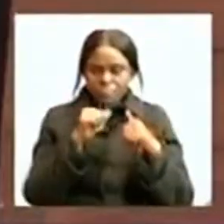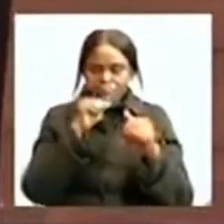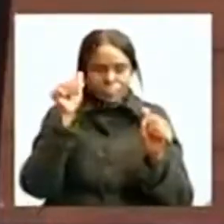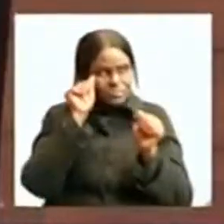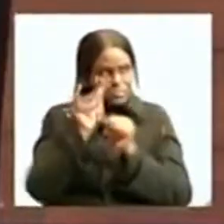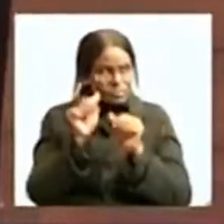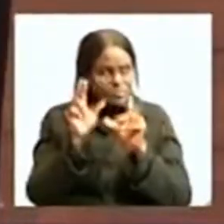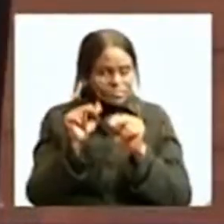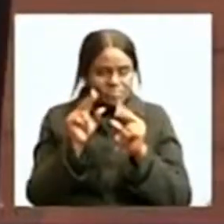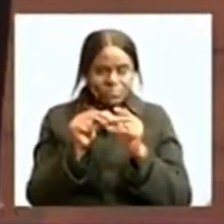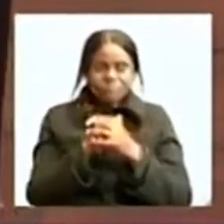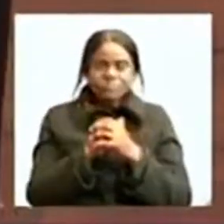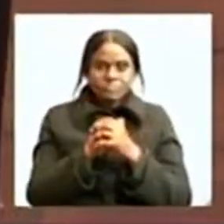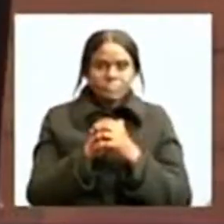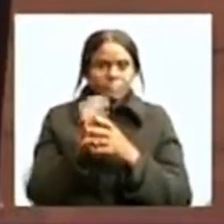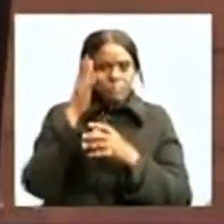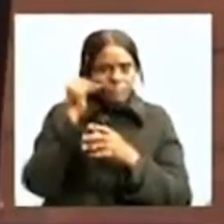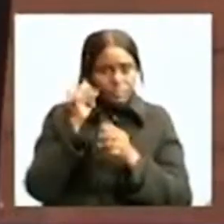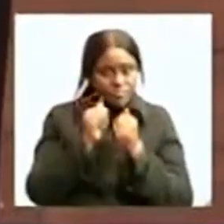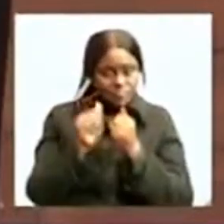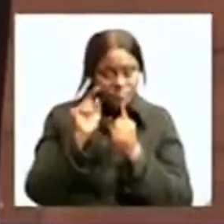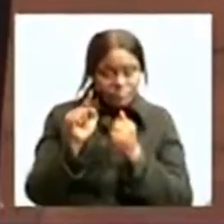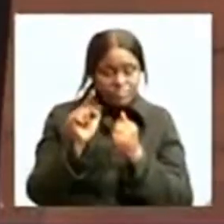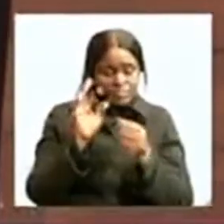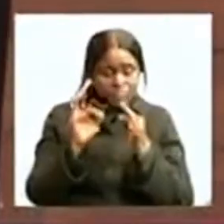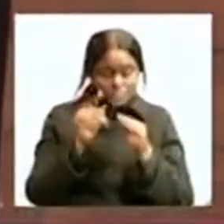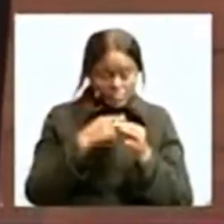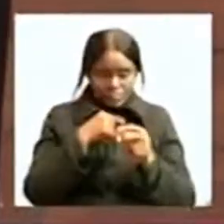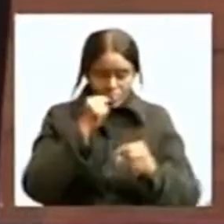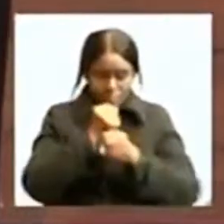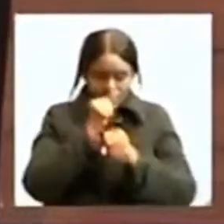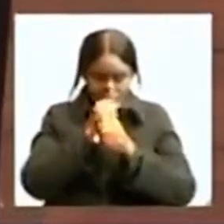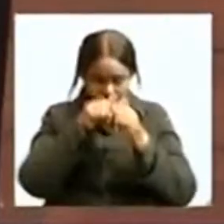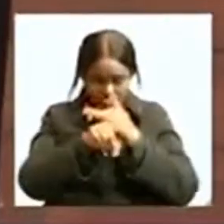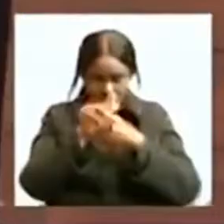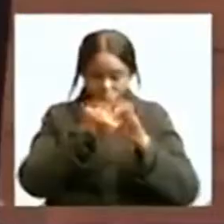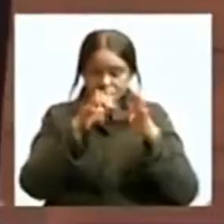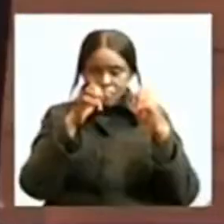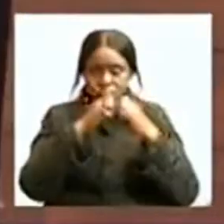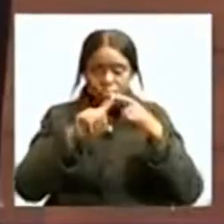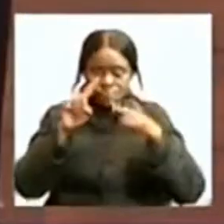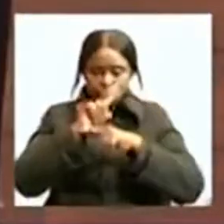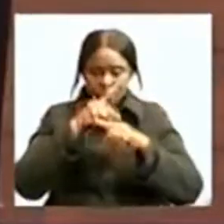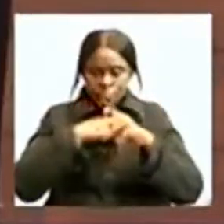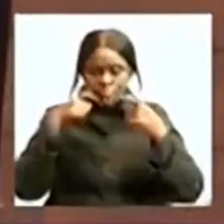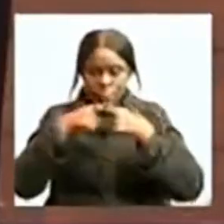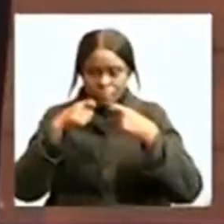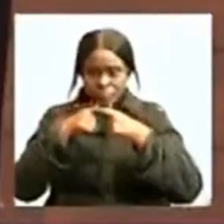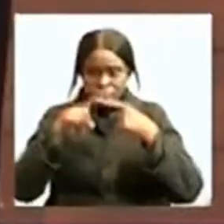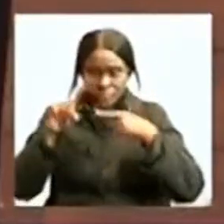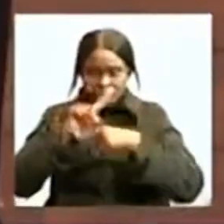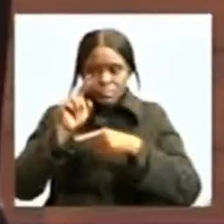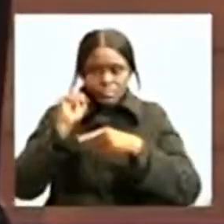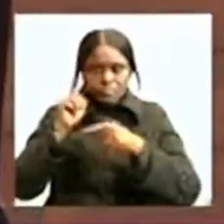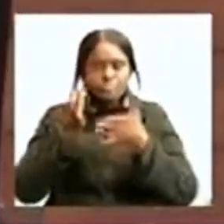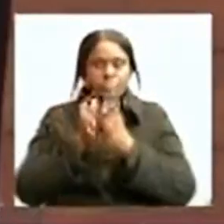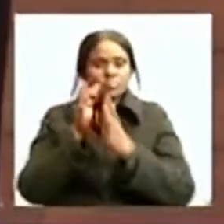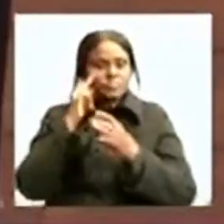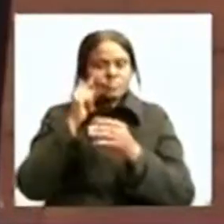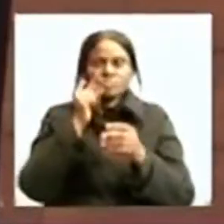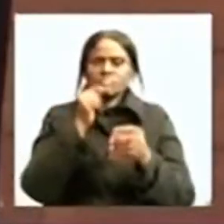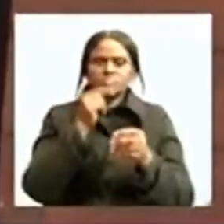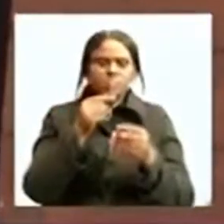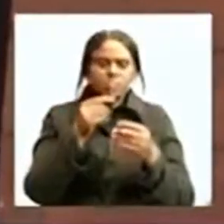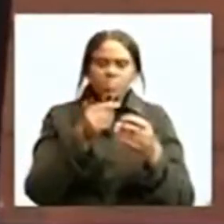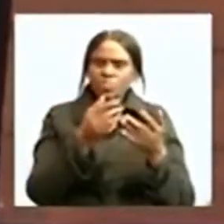agreeing. Why? Because if I walk into the bank today, I walk into Zanaco, Zanaco will ask for collateral from